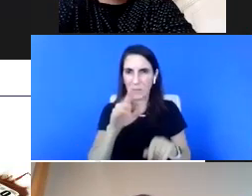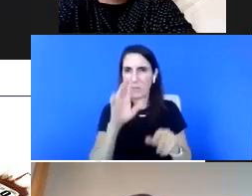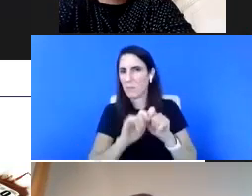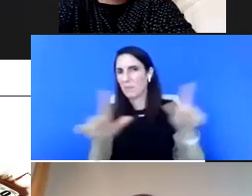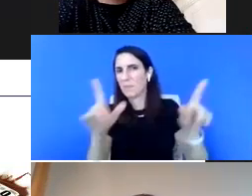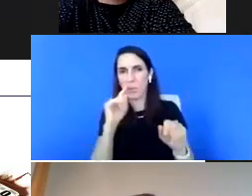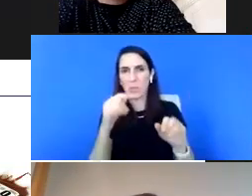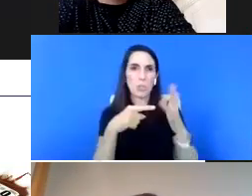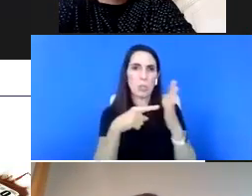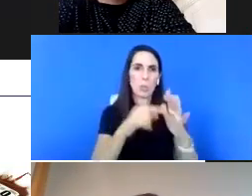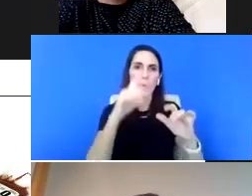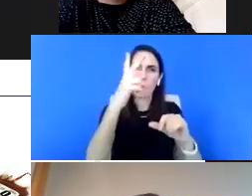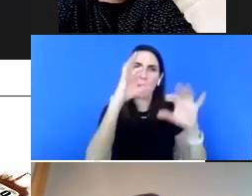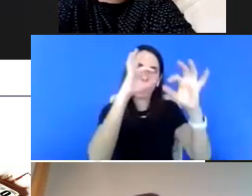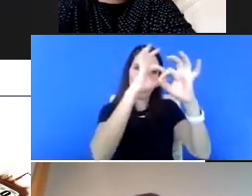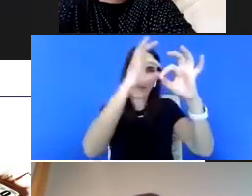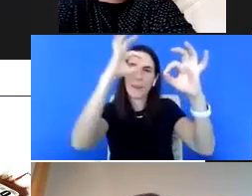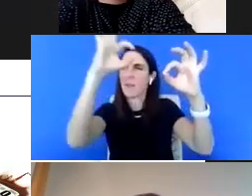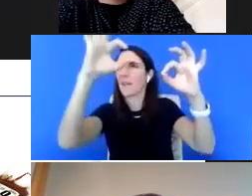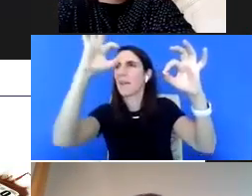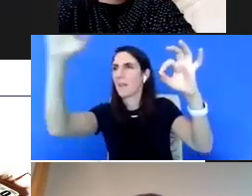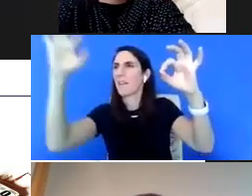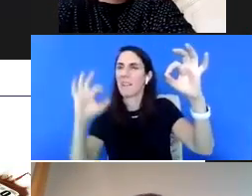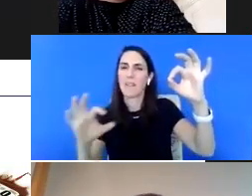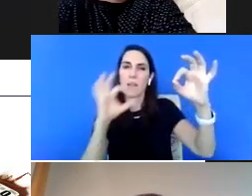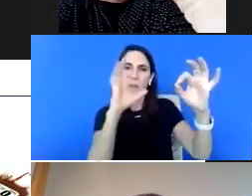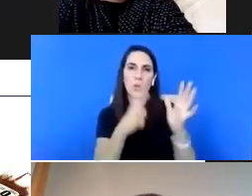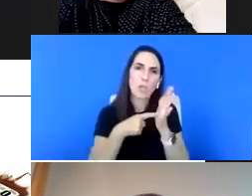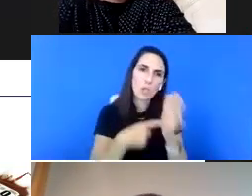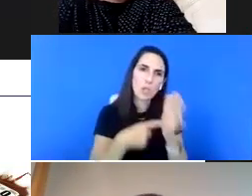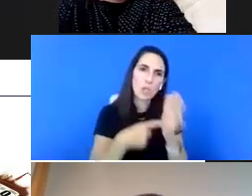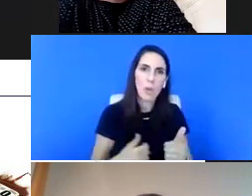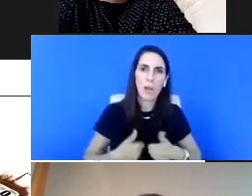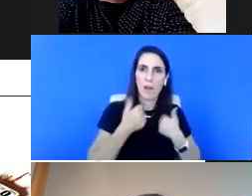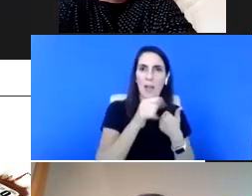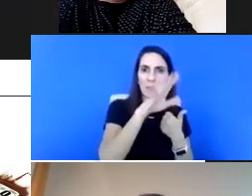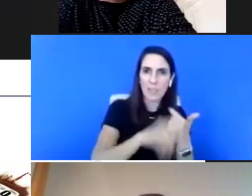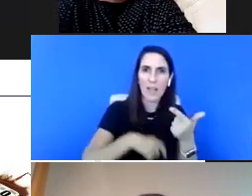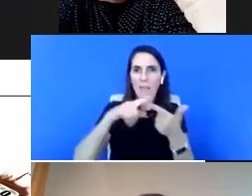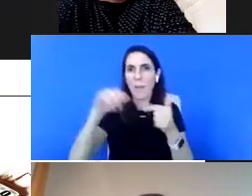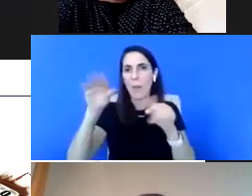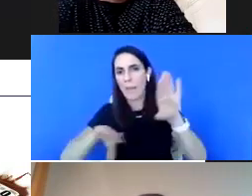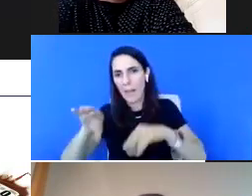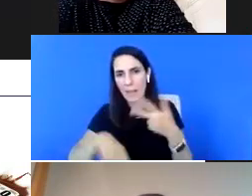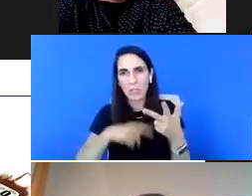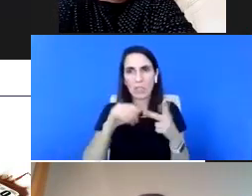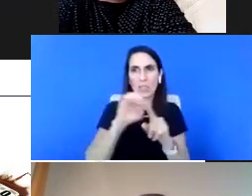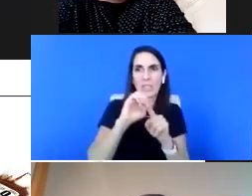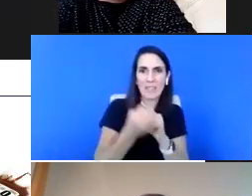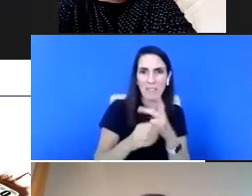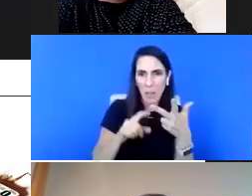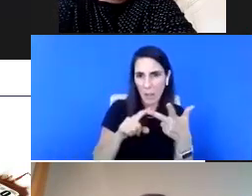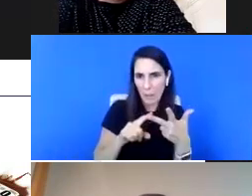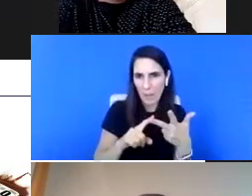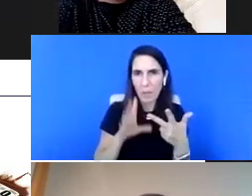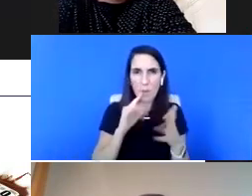3 circles that are all connected that represent those 3 areas: lifestyle, biology, and environment, and really shows that it's